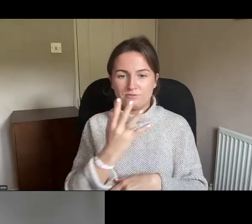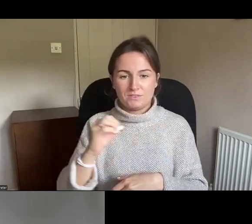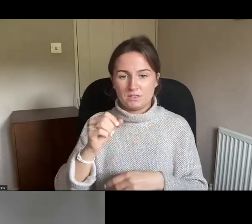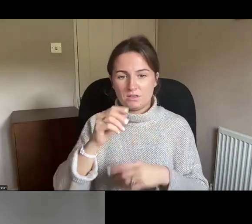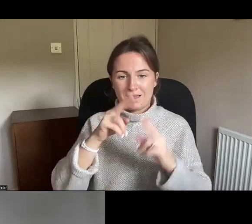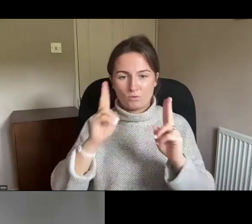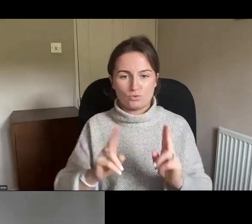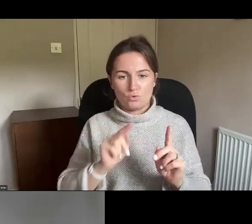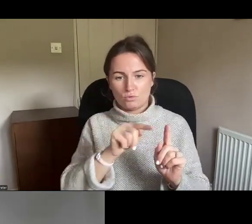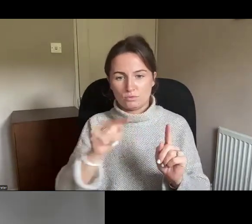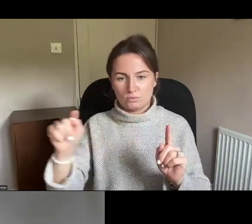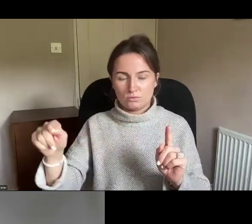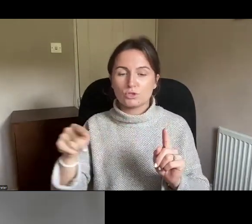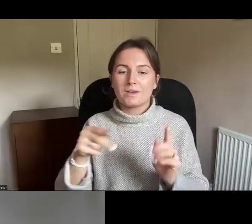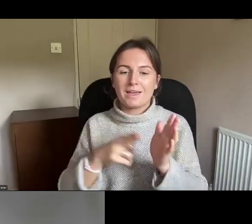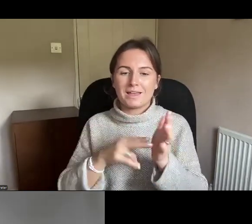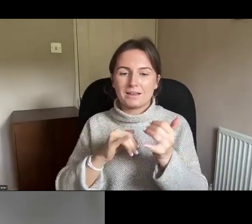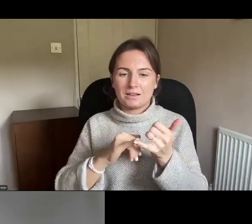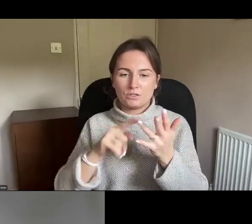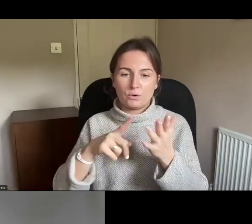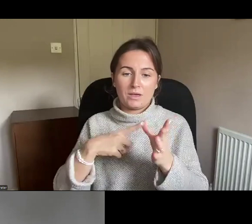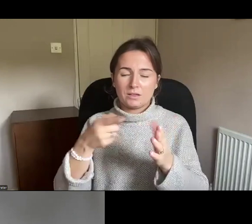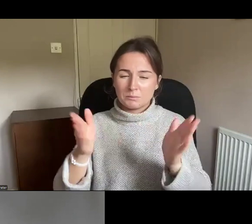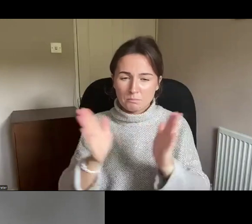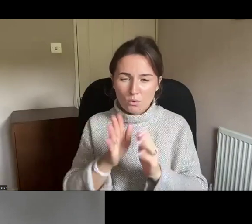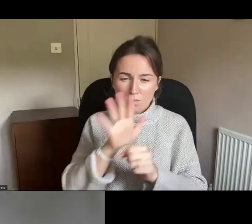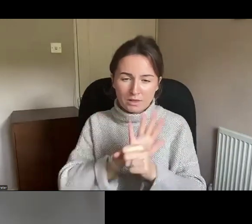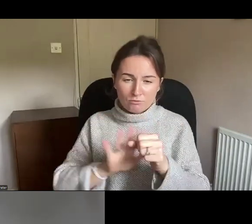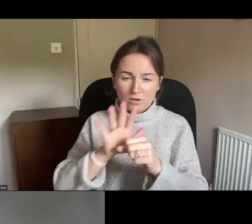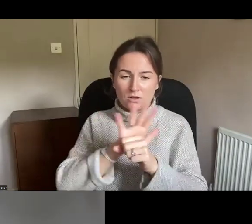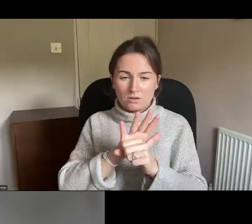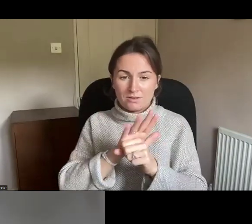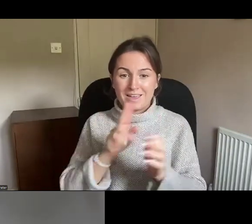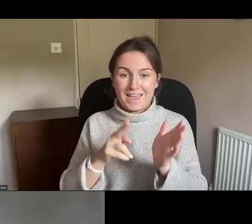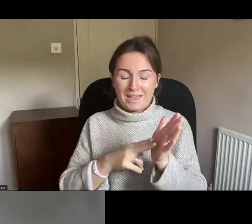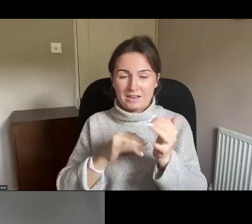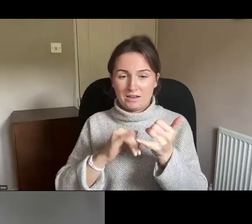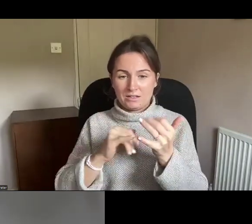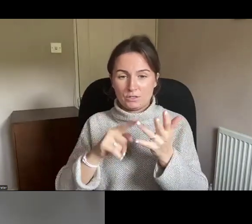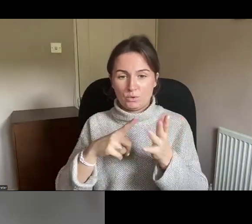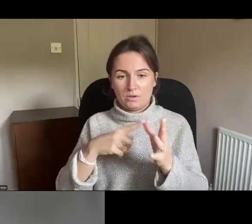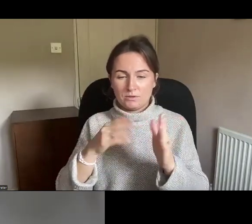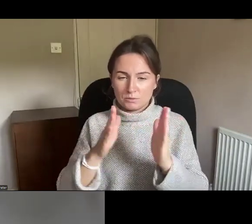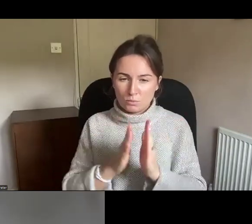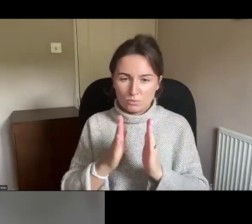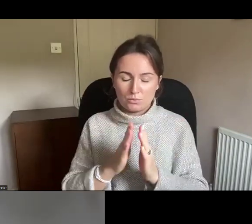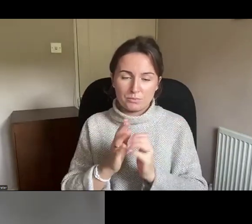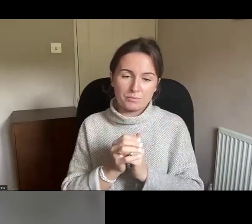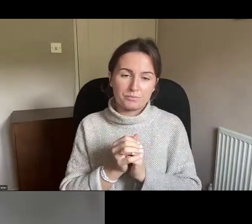the LSOA is the smallest geographical area that you can view on the Explorer.